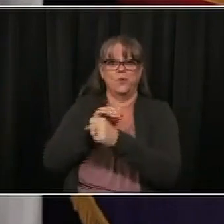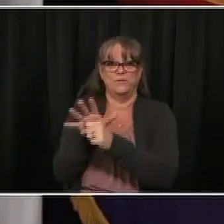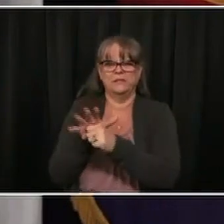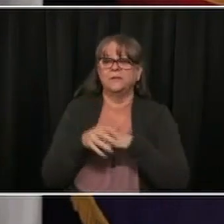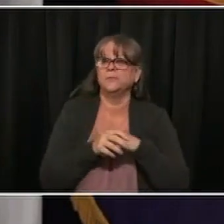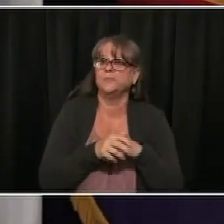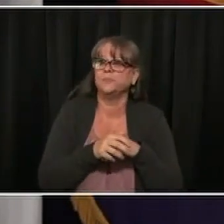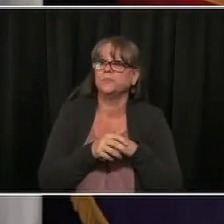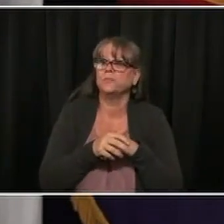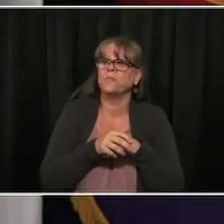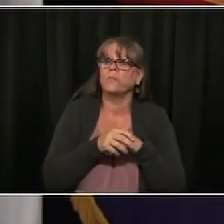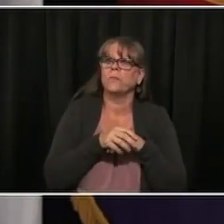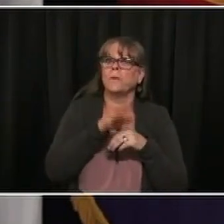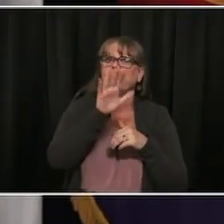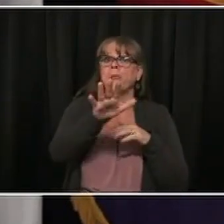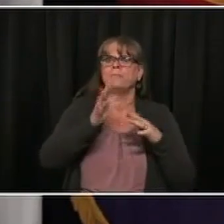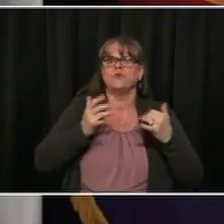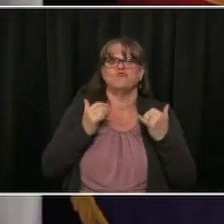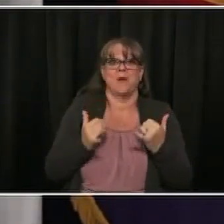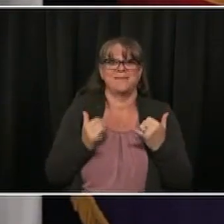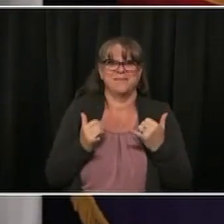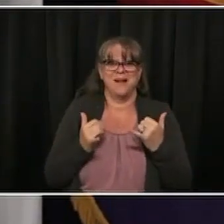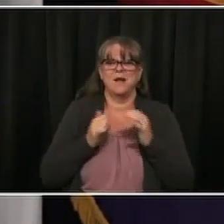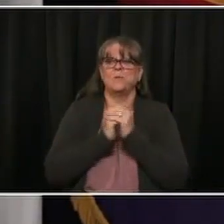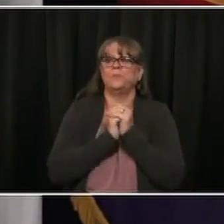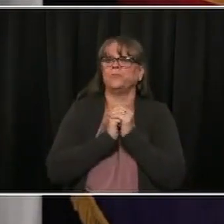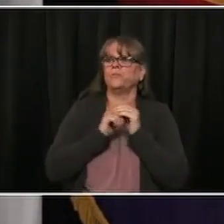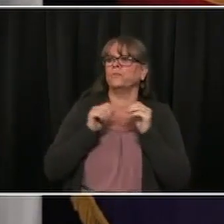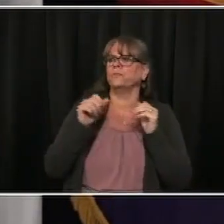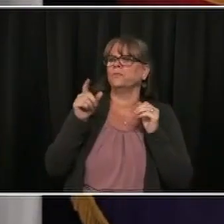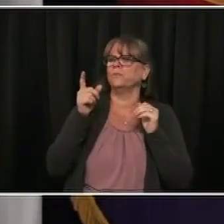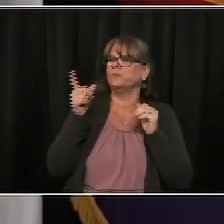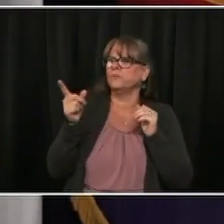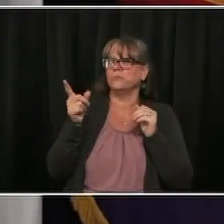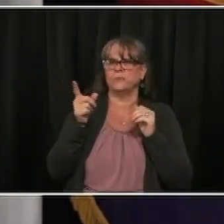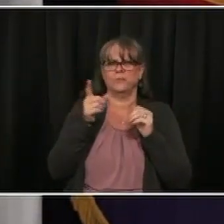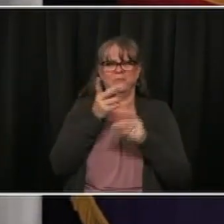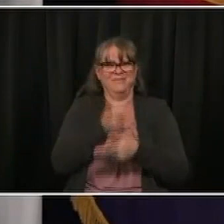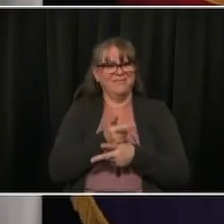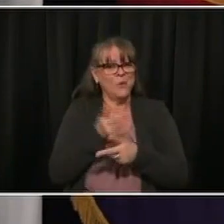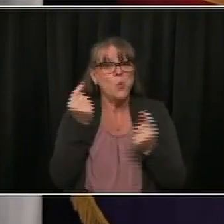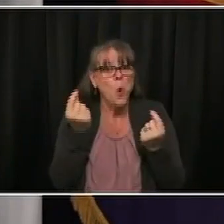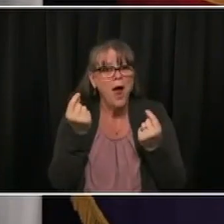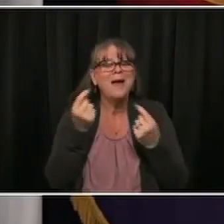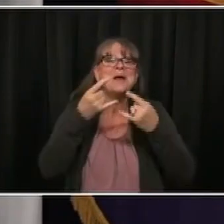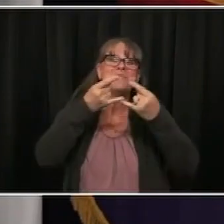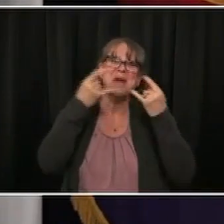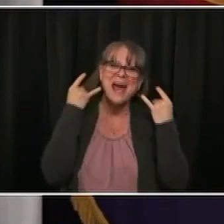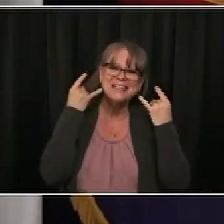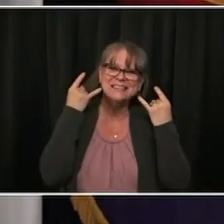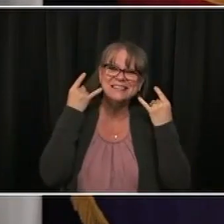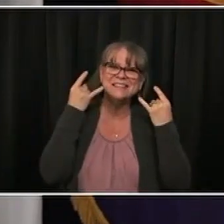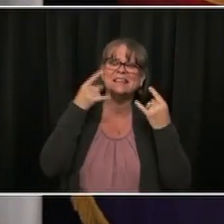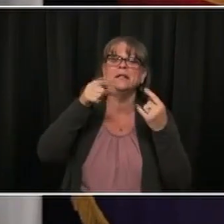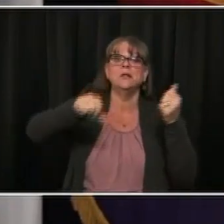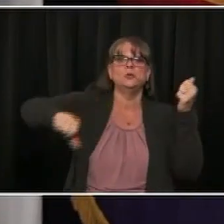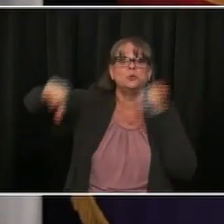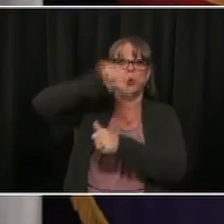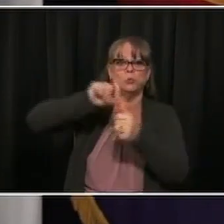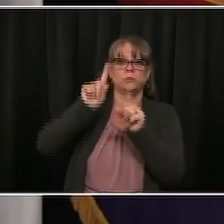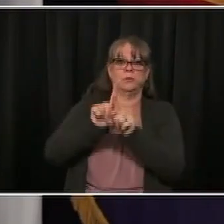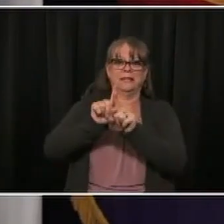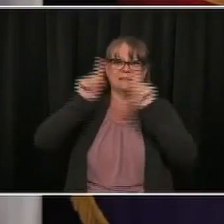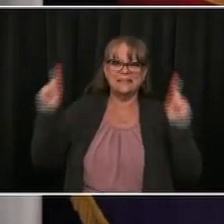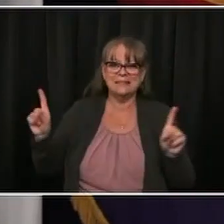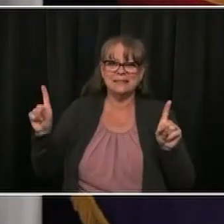this phase to continue to be cautious, careful, wearing masks around others, limiting social interactions